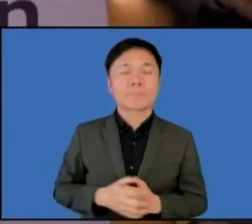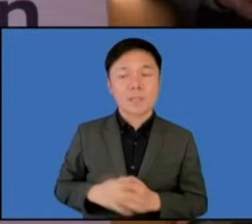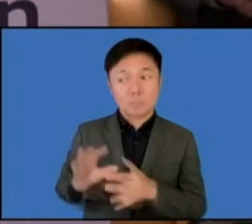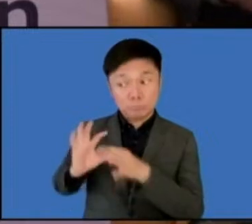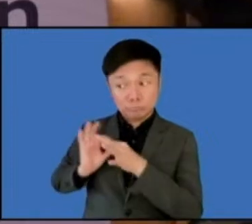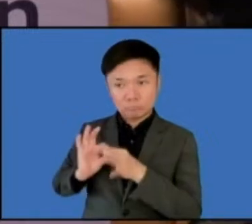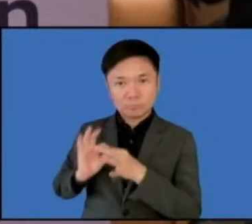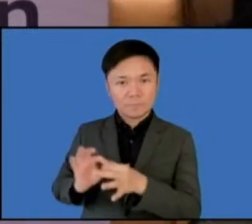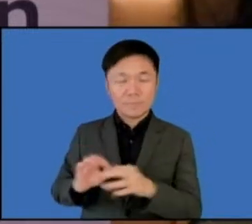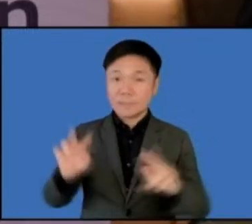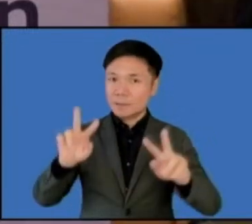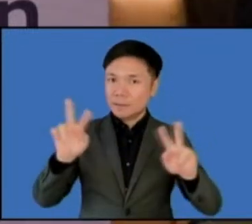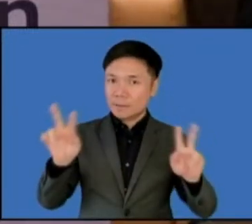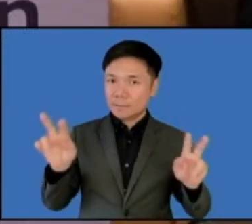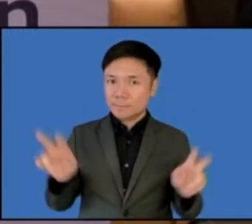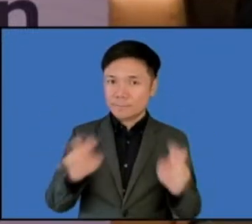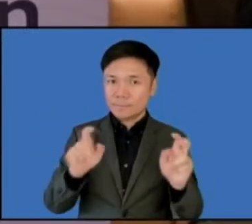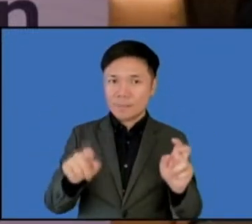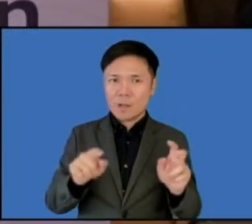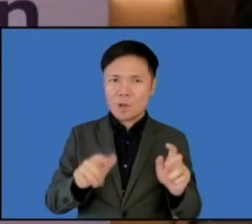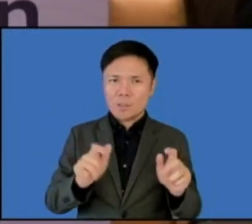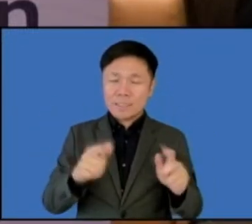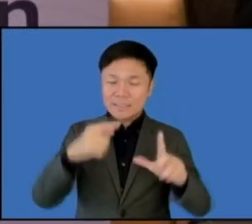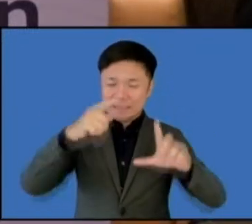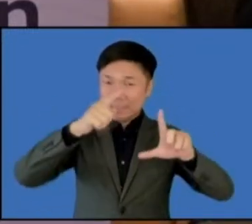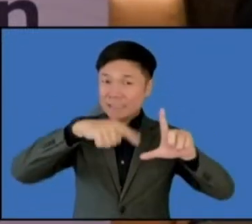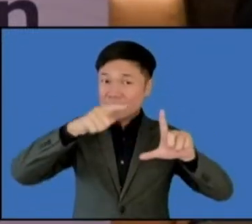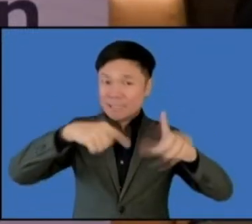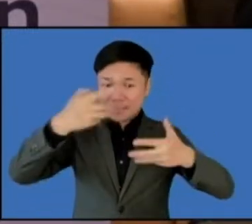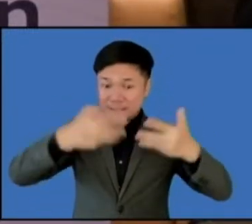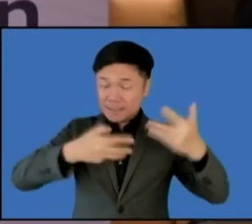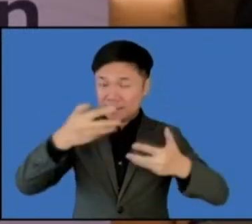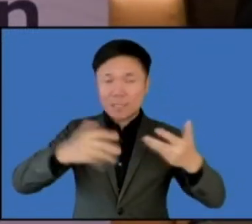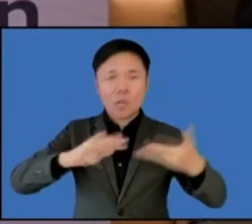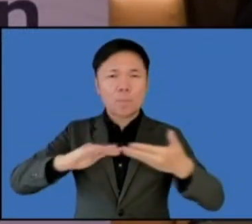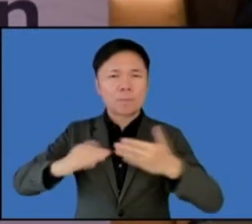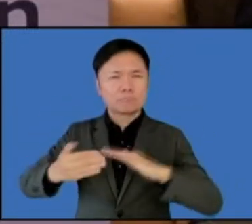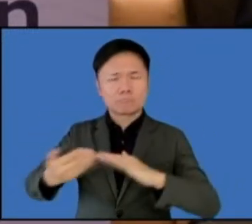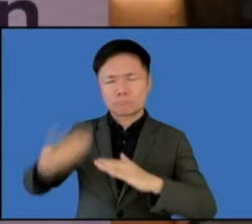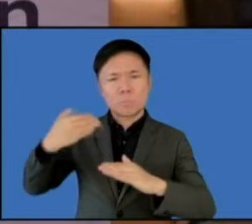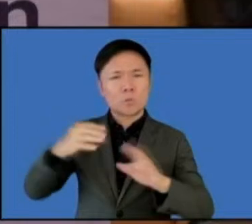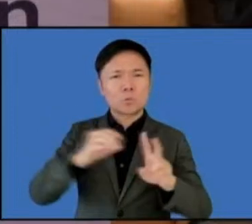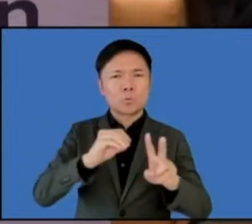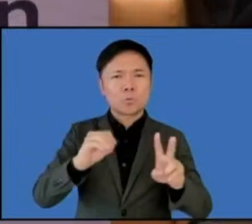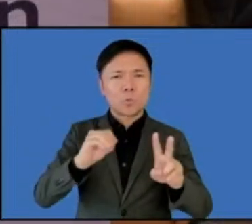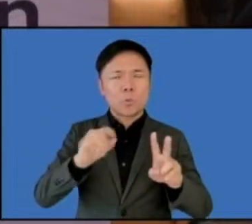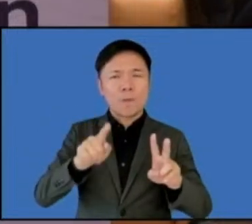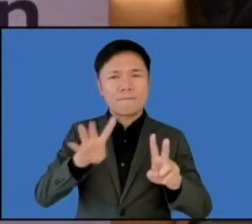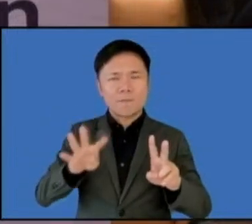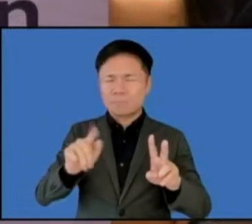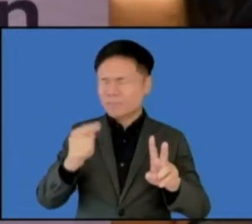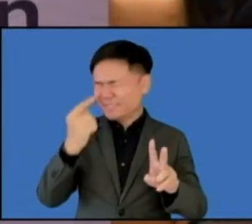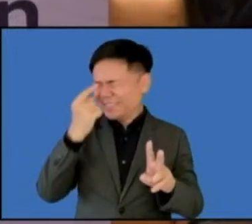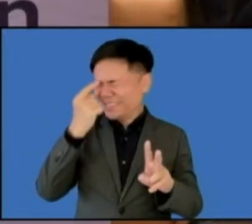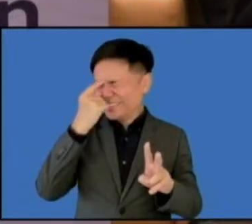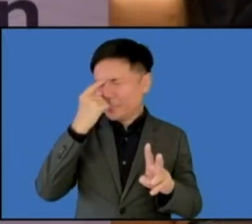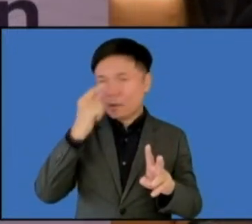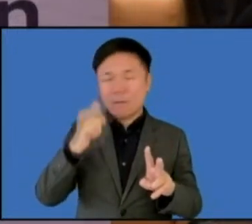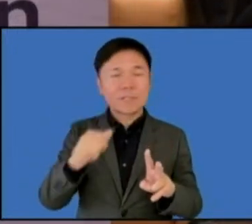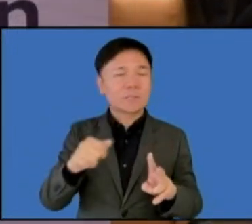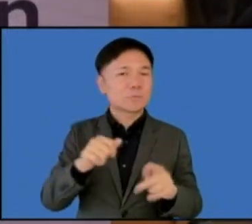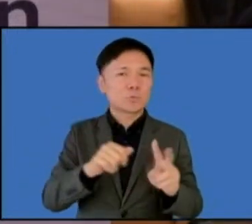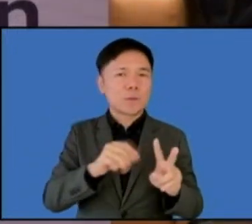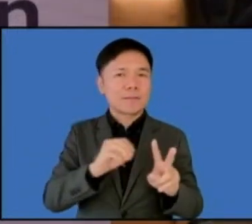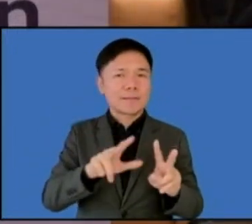statistic community in 2014 when we're starting discussing the 2030 agenda and